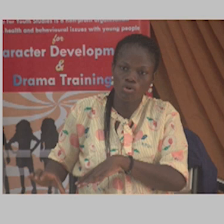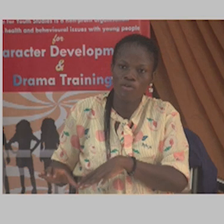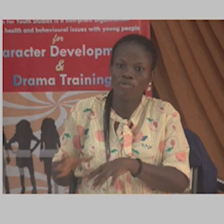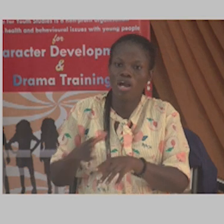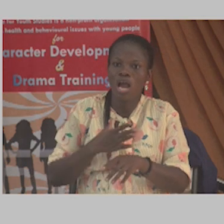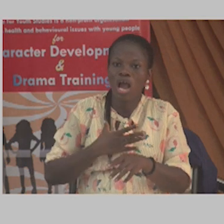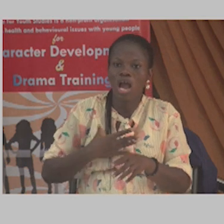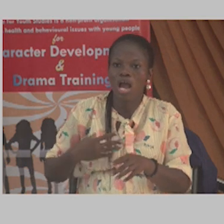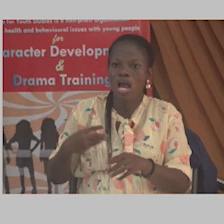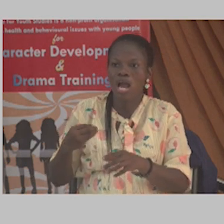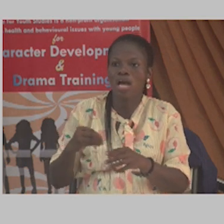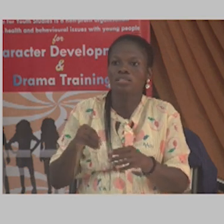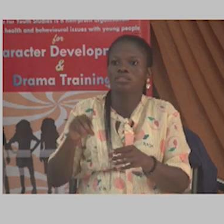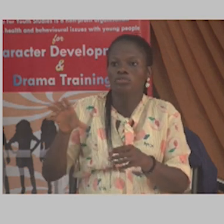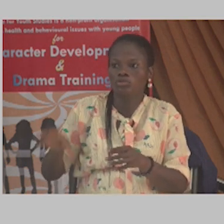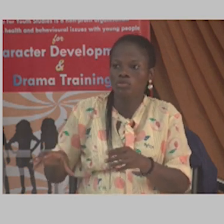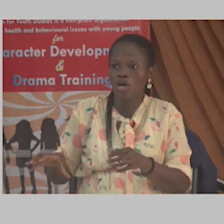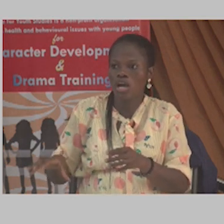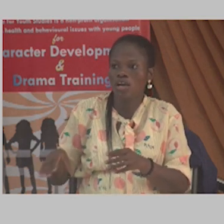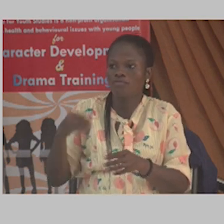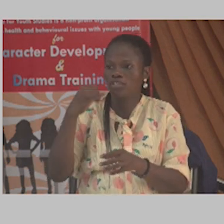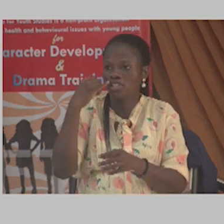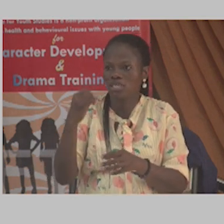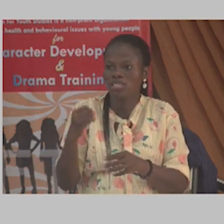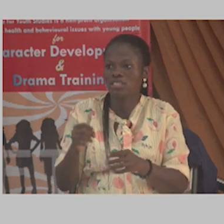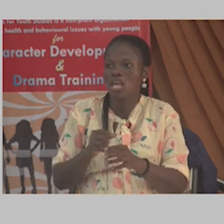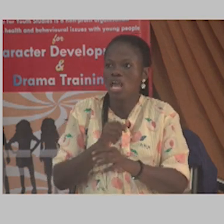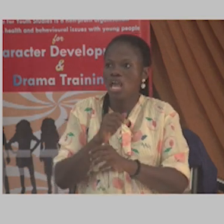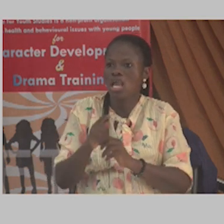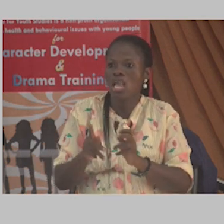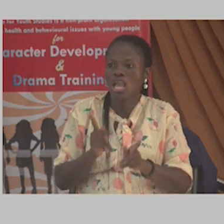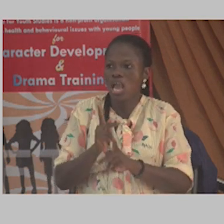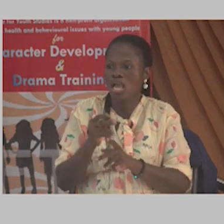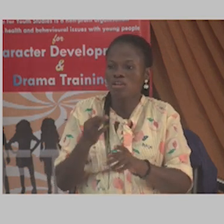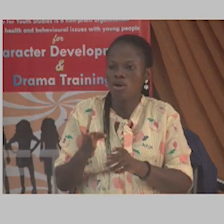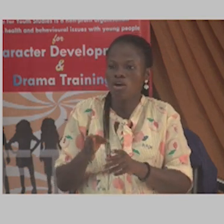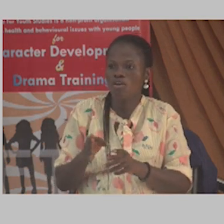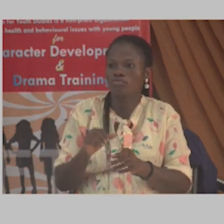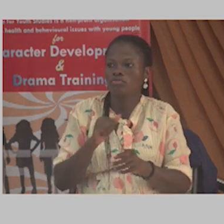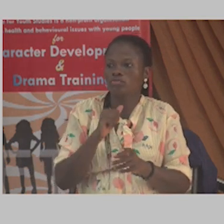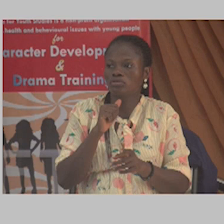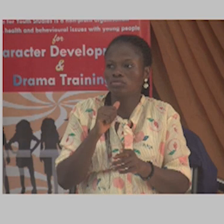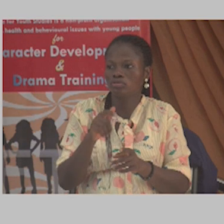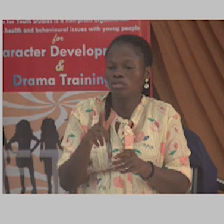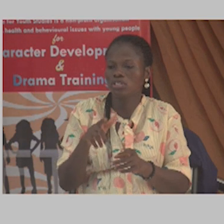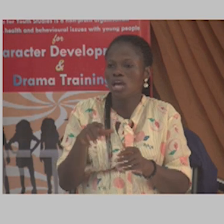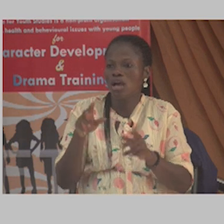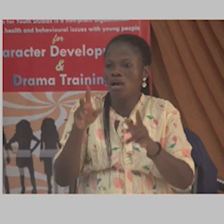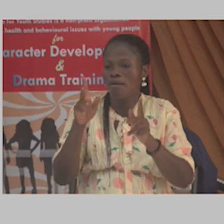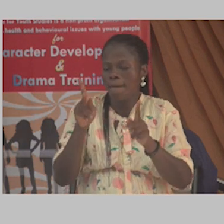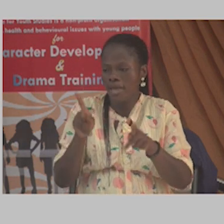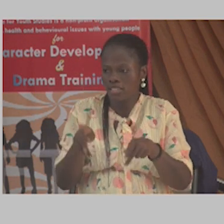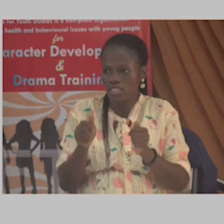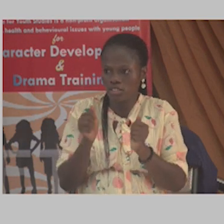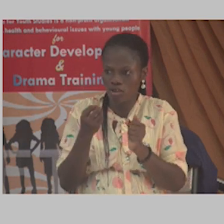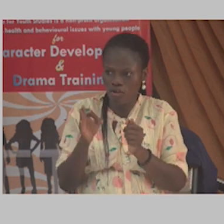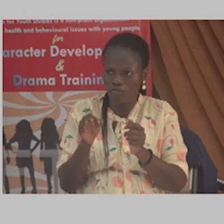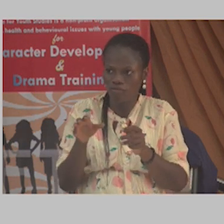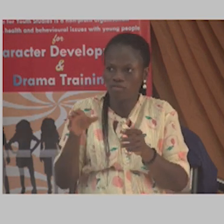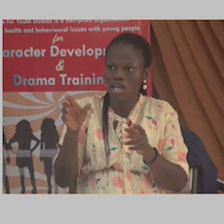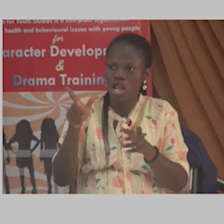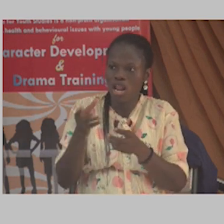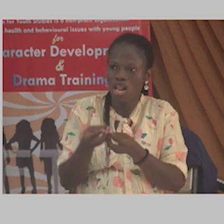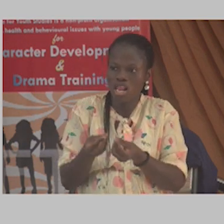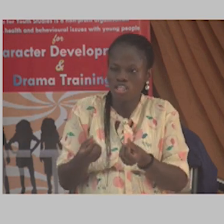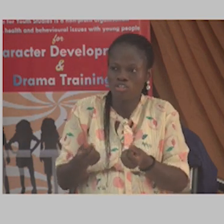that dwarf is kind of not too polite, so persons of little stature.